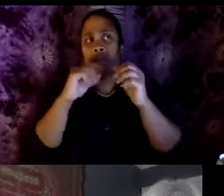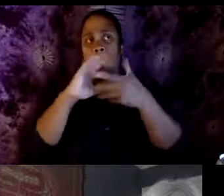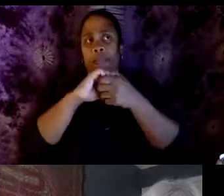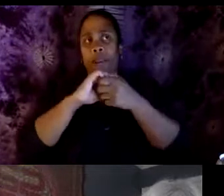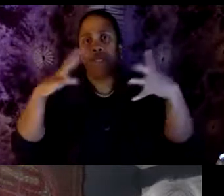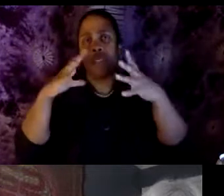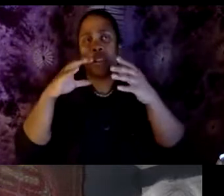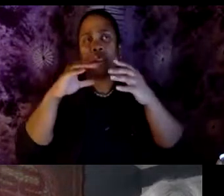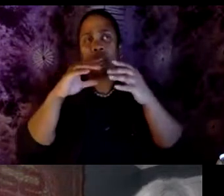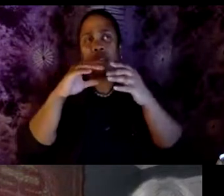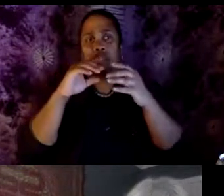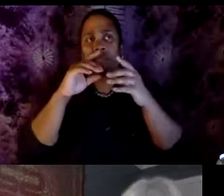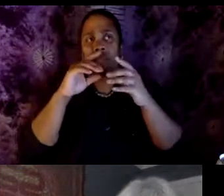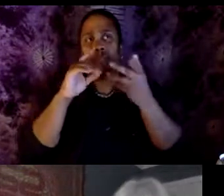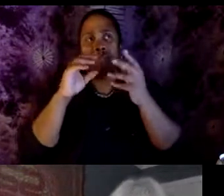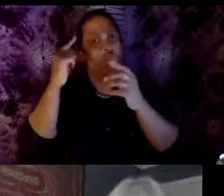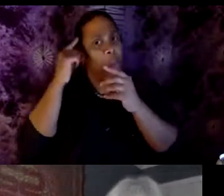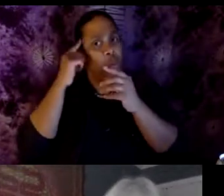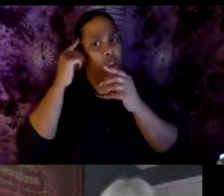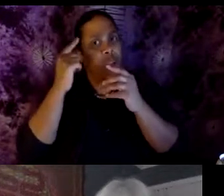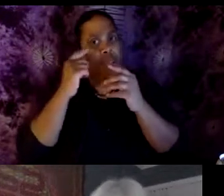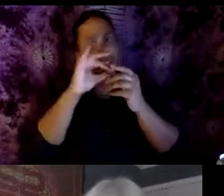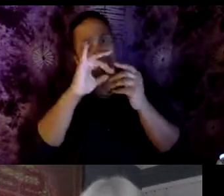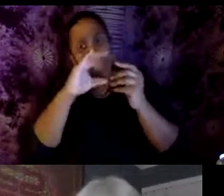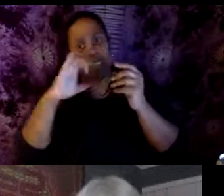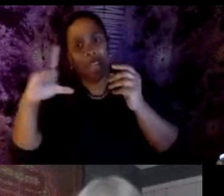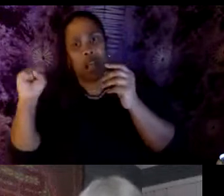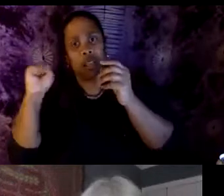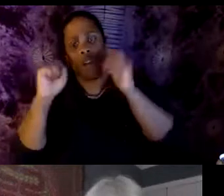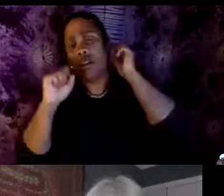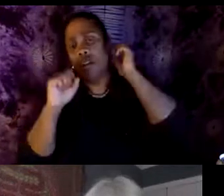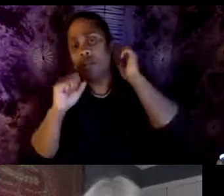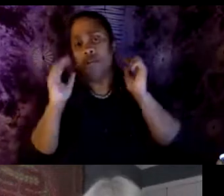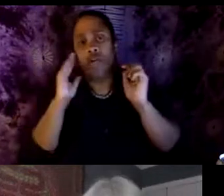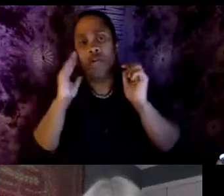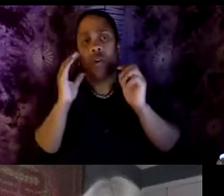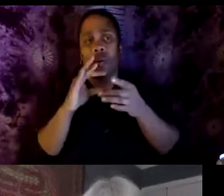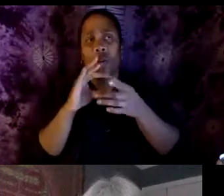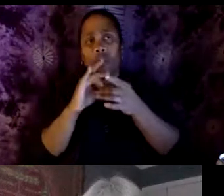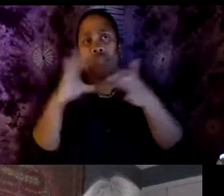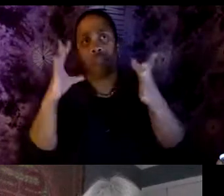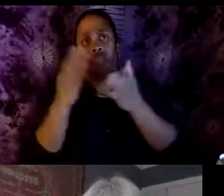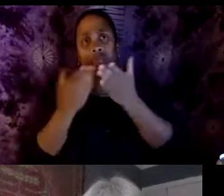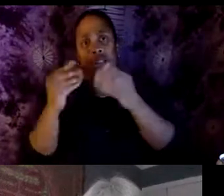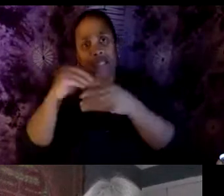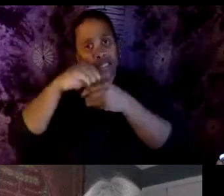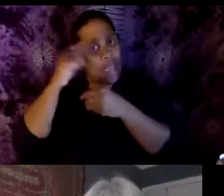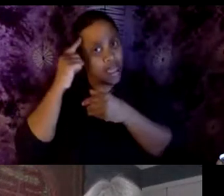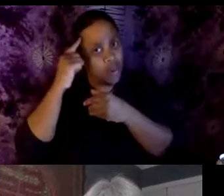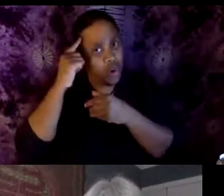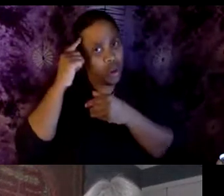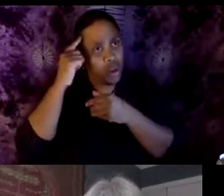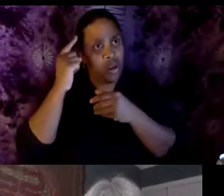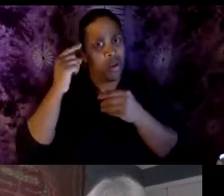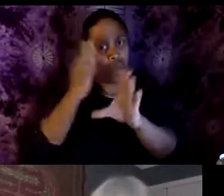a topic. So literally it's cutting cords inside our brain as well as energetically cutting cords, psychologically, spiritually cutting